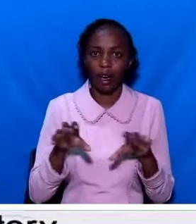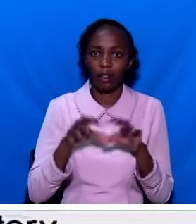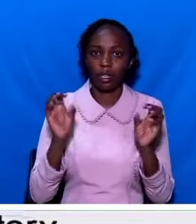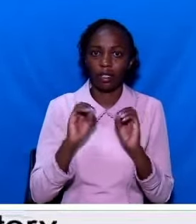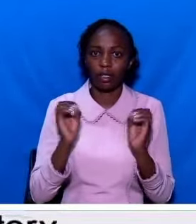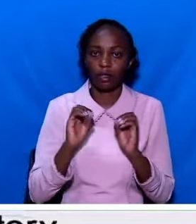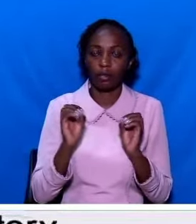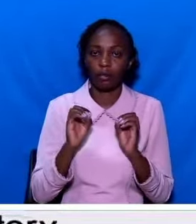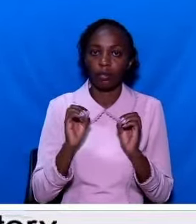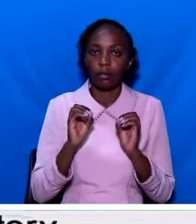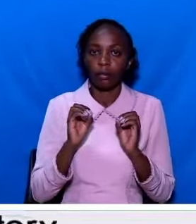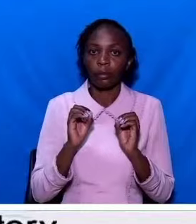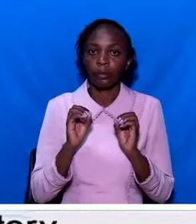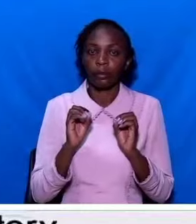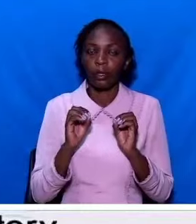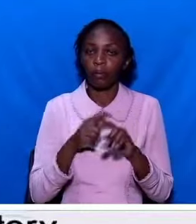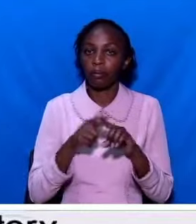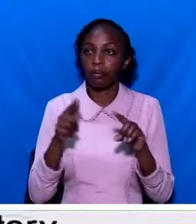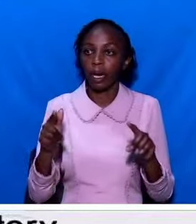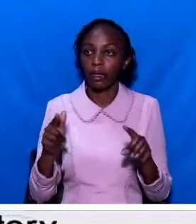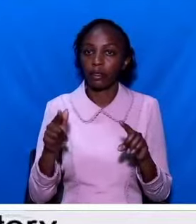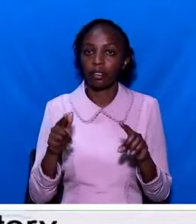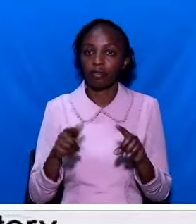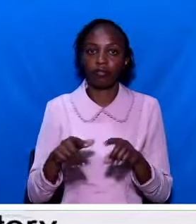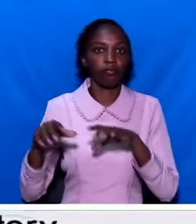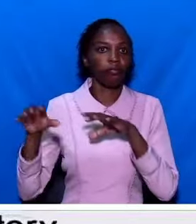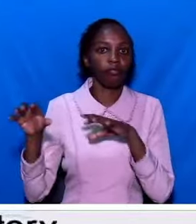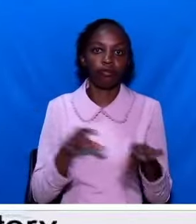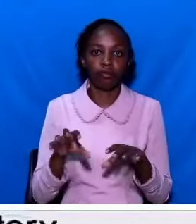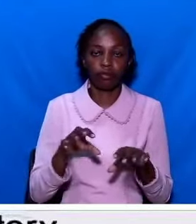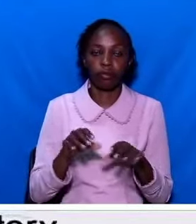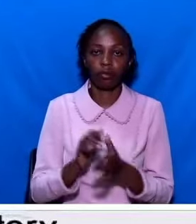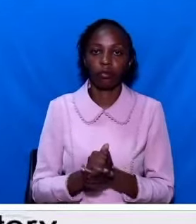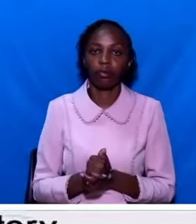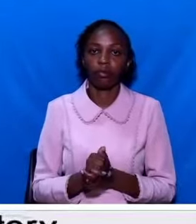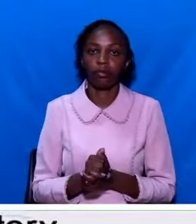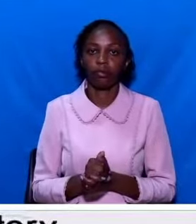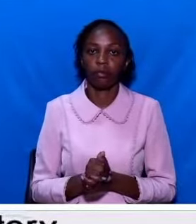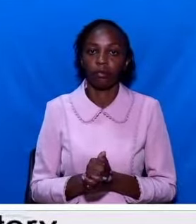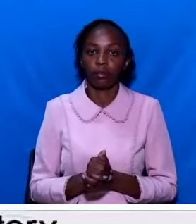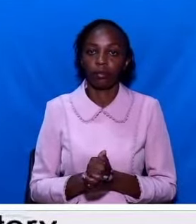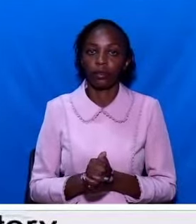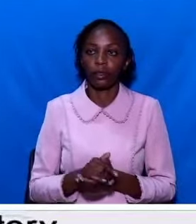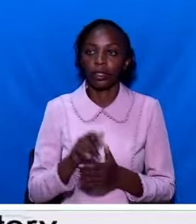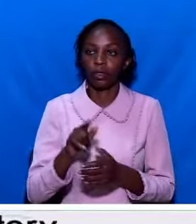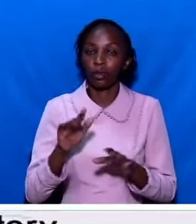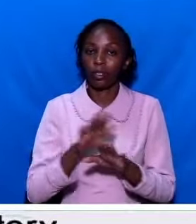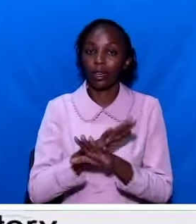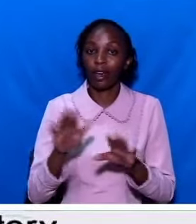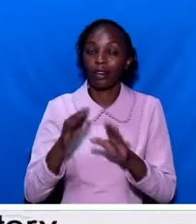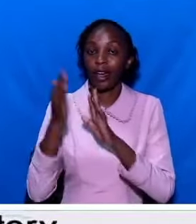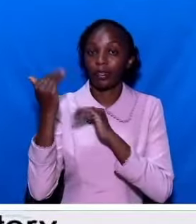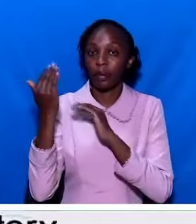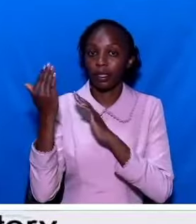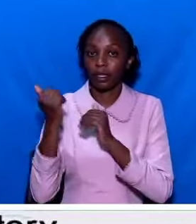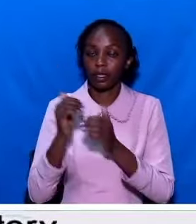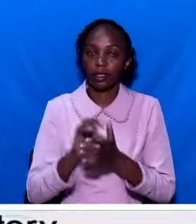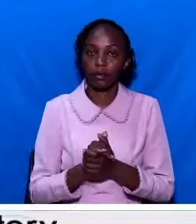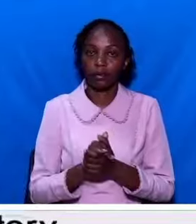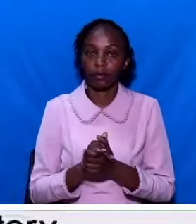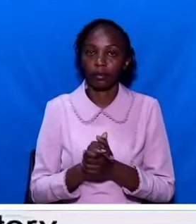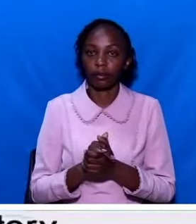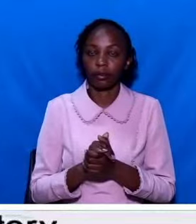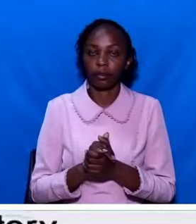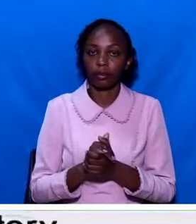know? But boom, earthquake. It was so uncertain, so unexpected, you